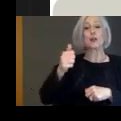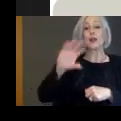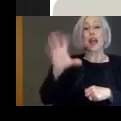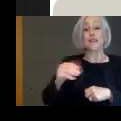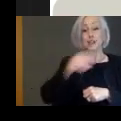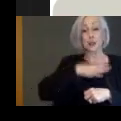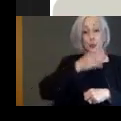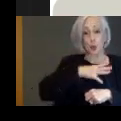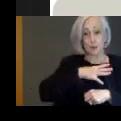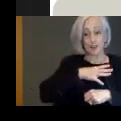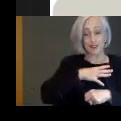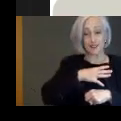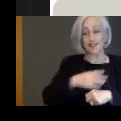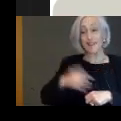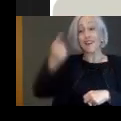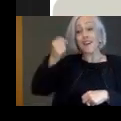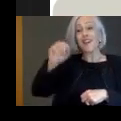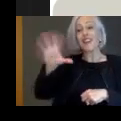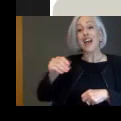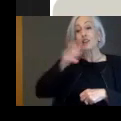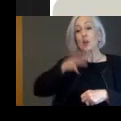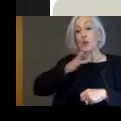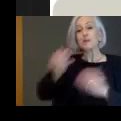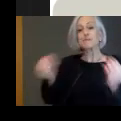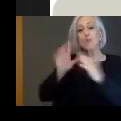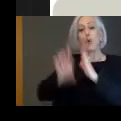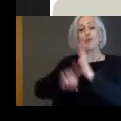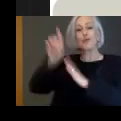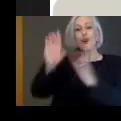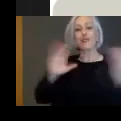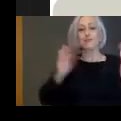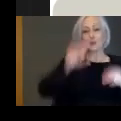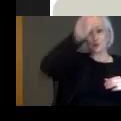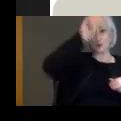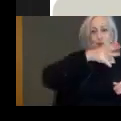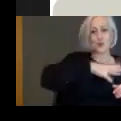the Peruvian ladies, beautiful ladies with beautiful smiles. Next slide.